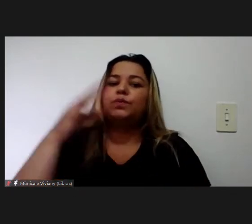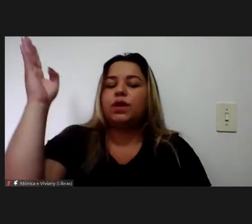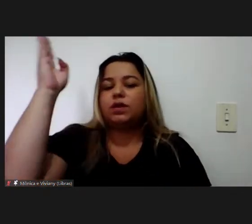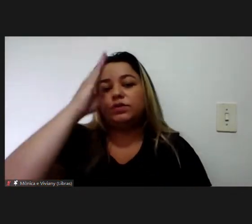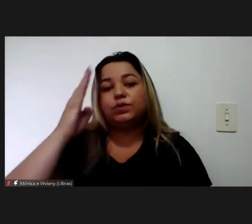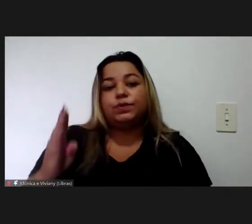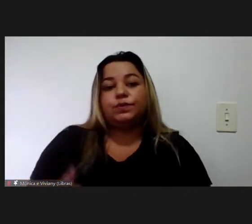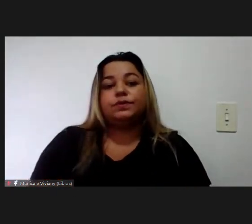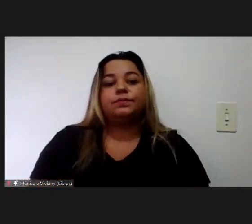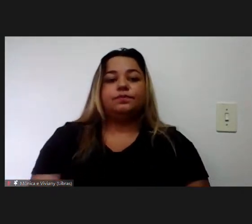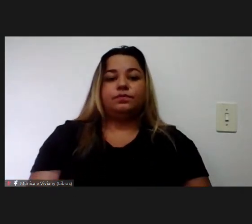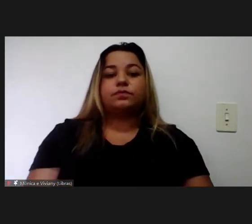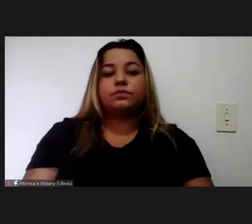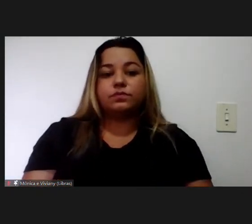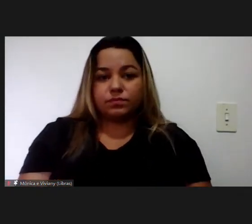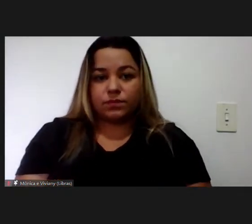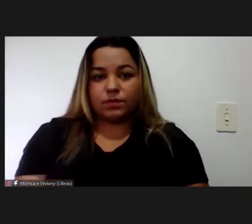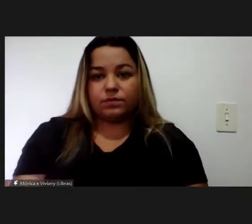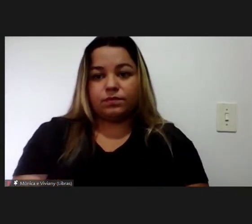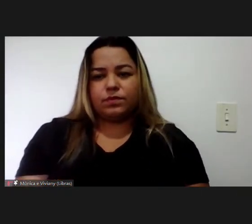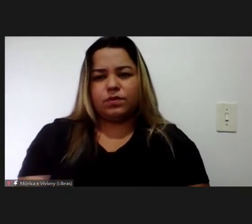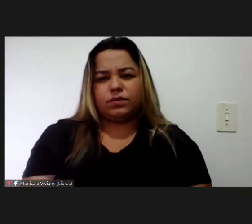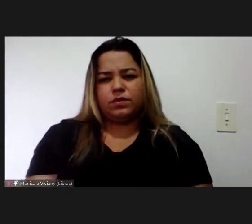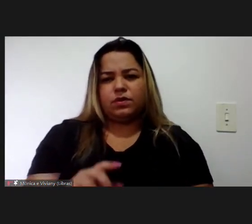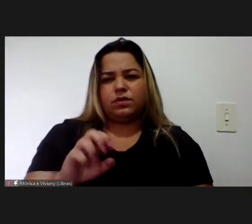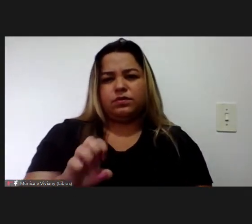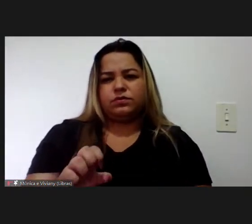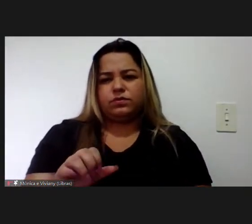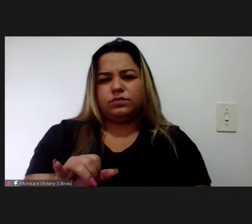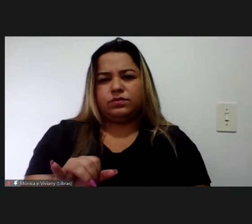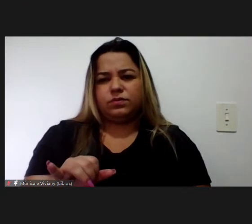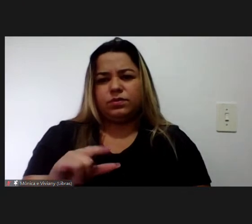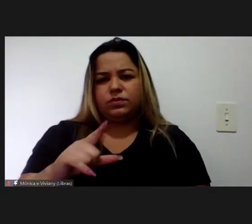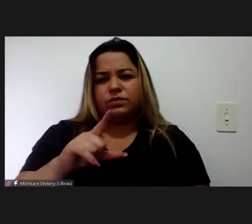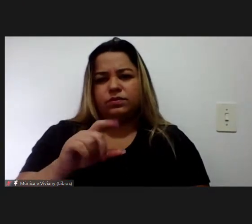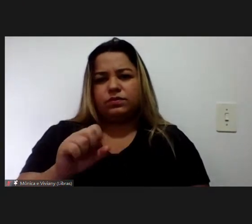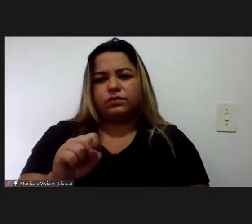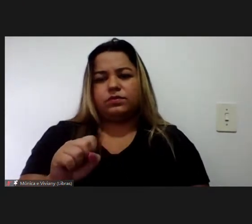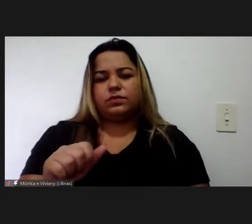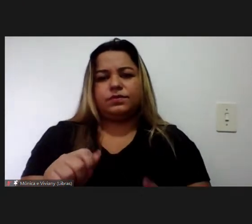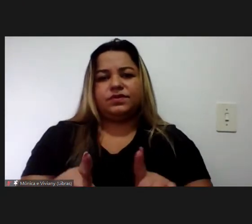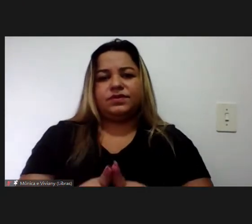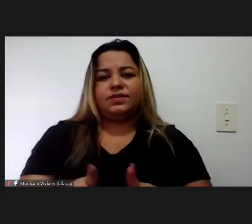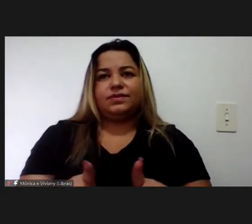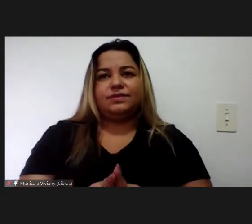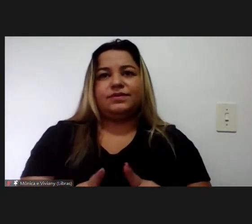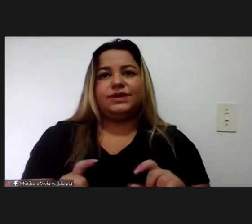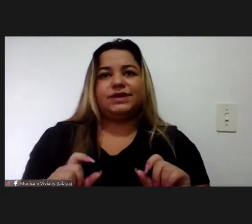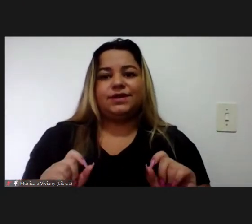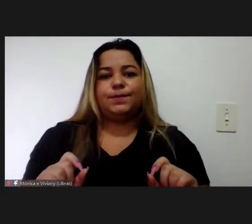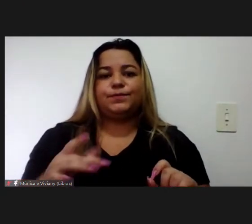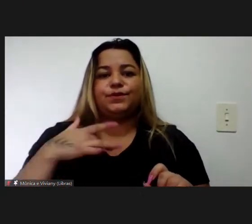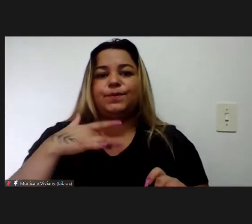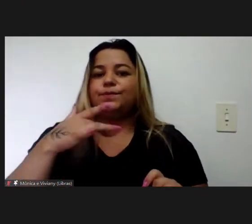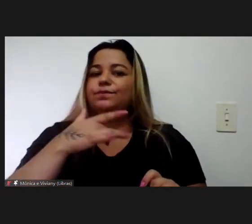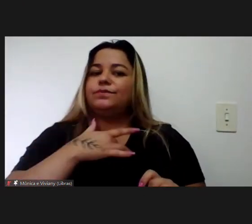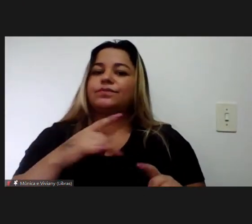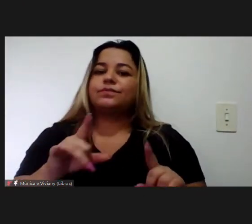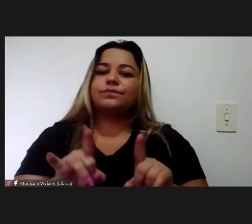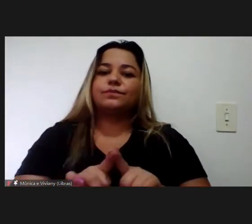of Health, Ms. Maria José Evangelista, which presents the National Council